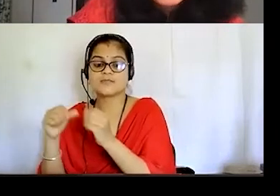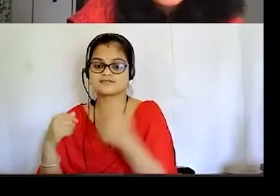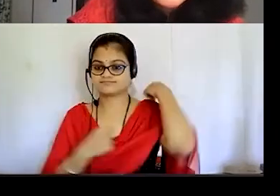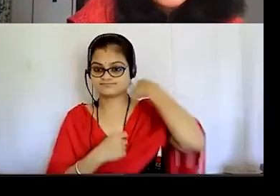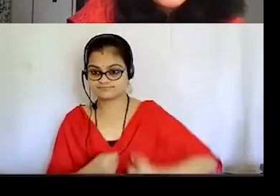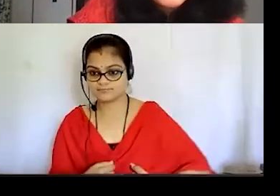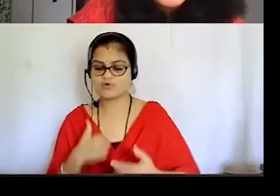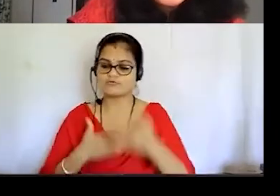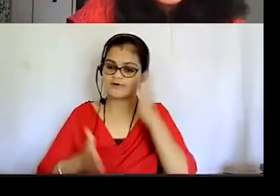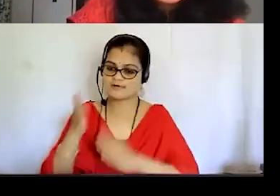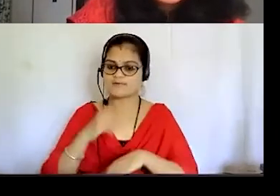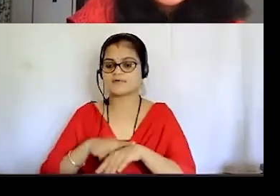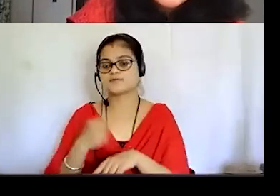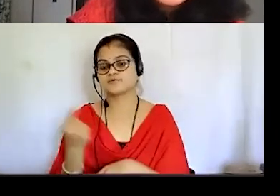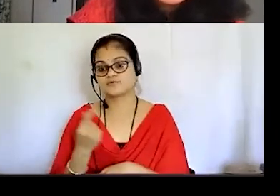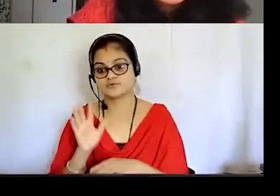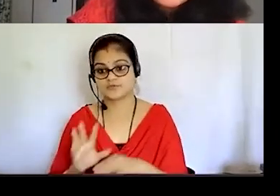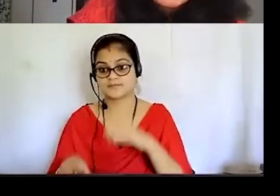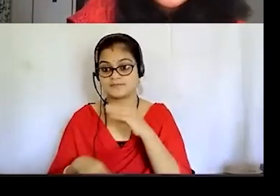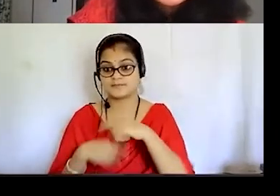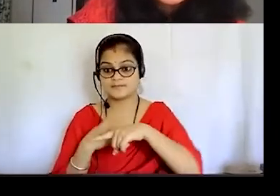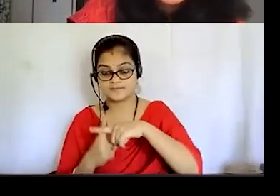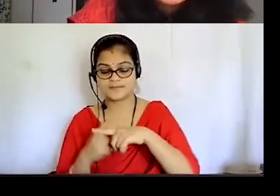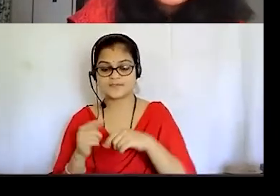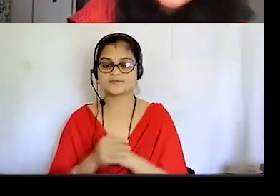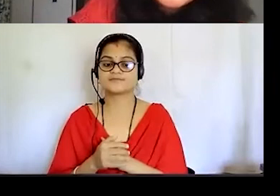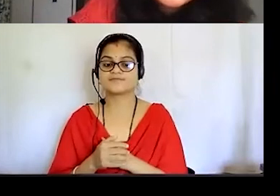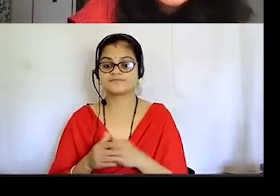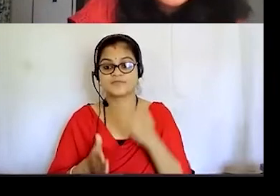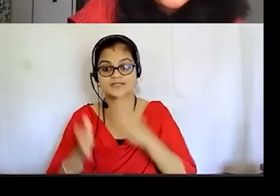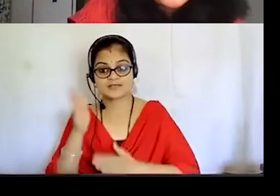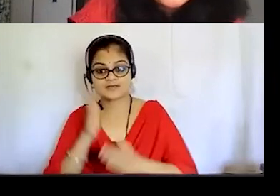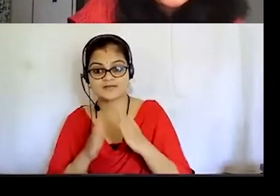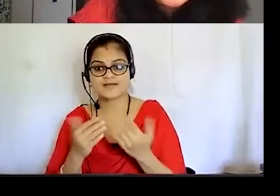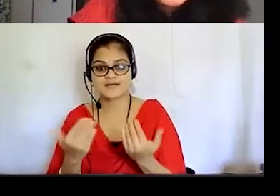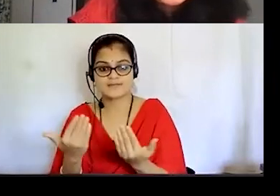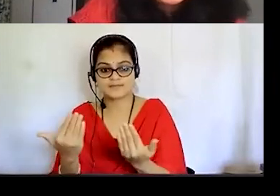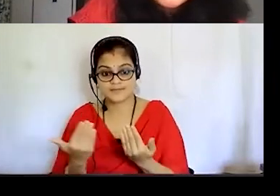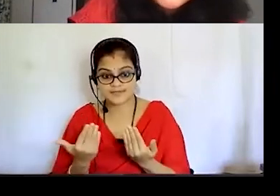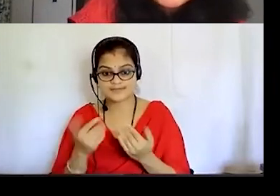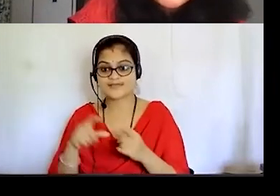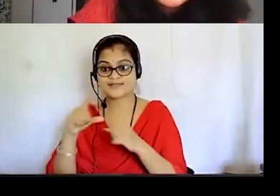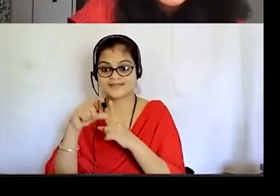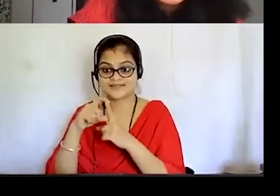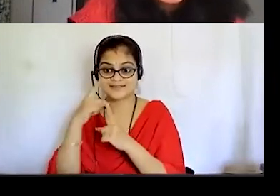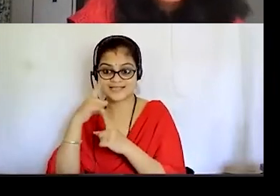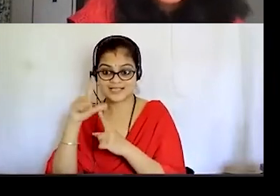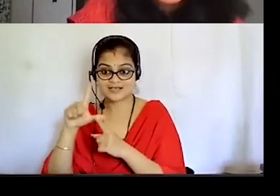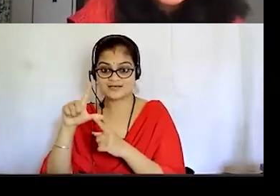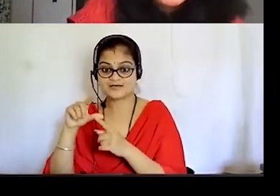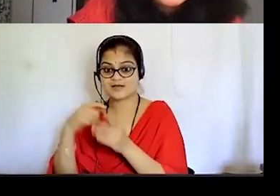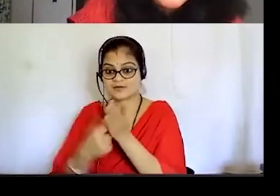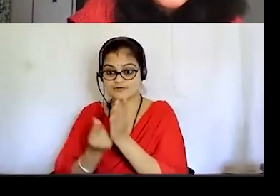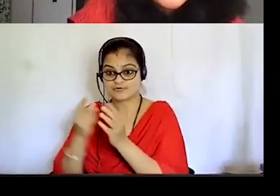or travel. In addition to combat or travel and protective gear, the Dilruba was a